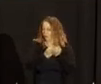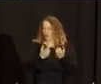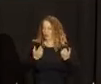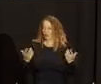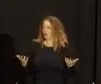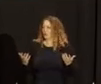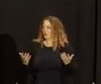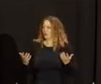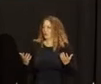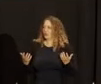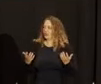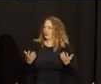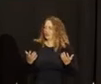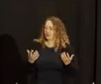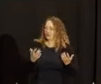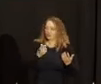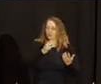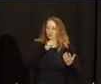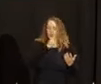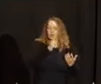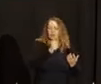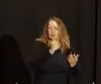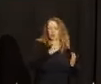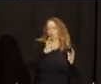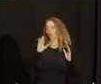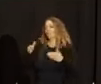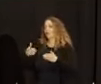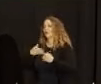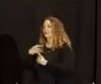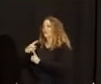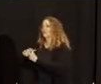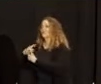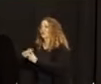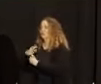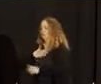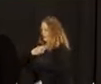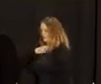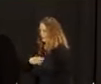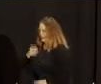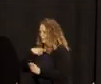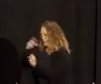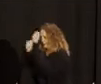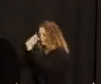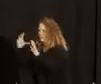It wasn't a discussion of my strengths and my desires for the future.